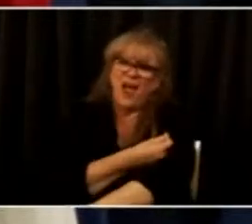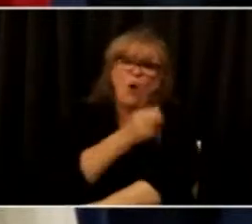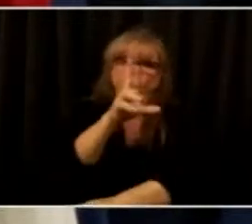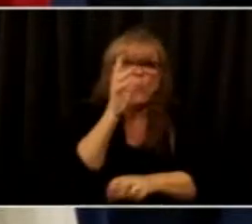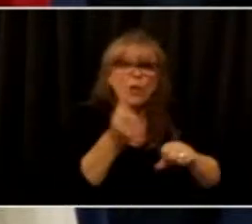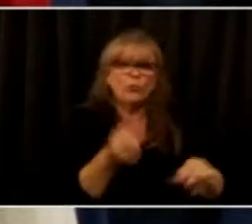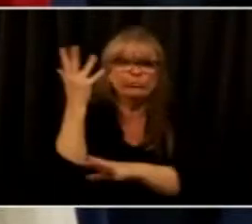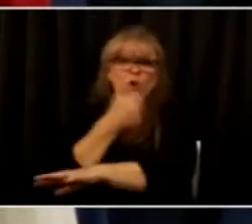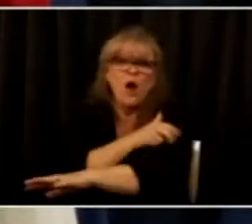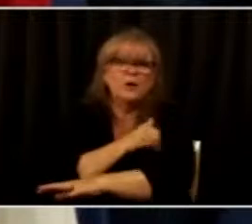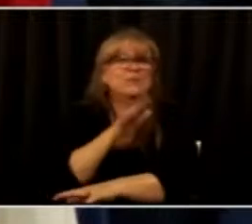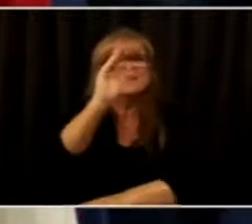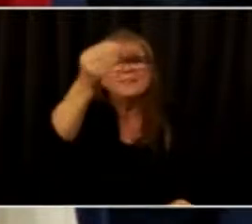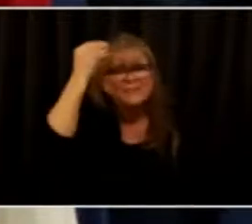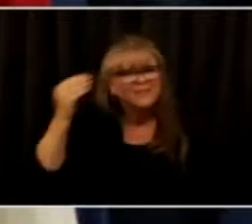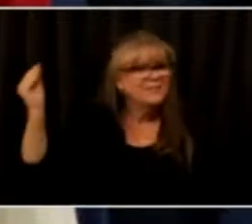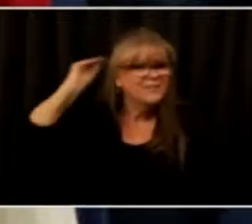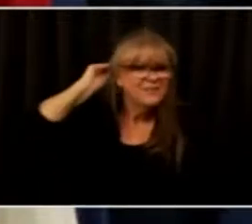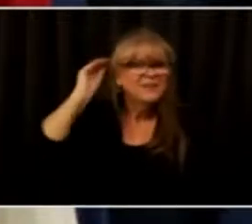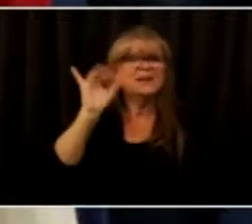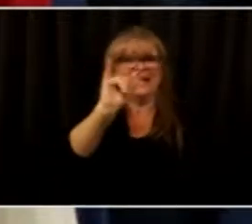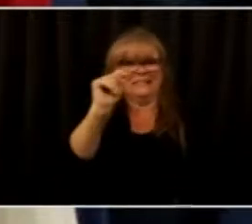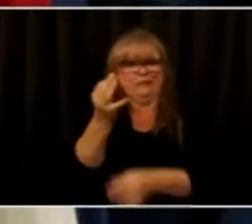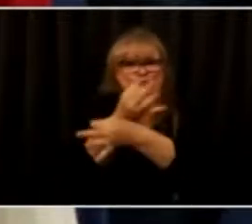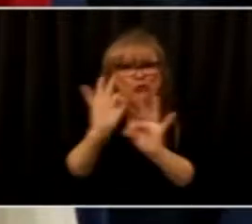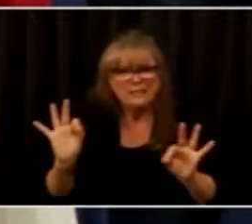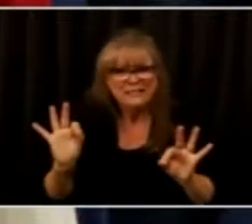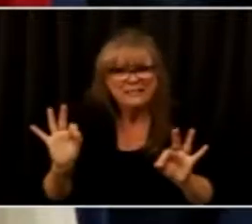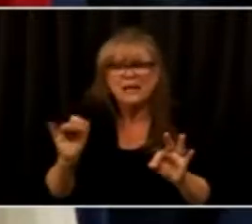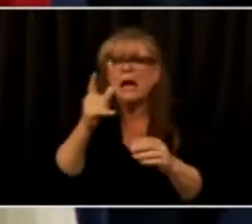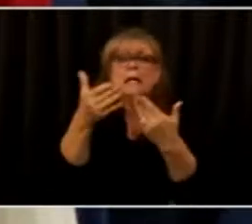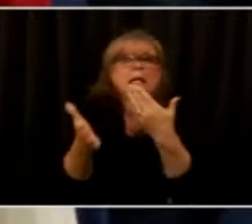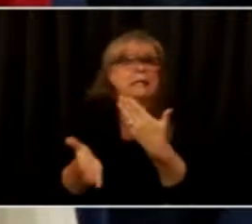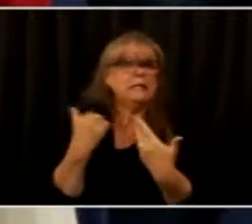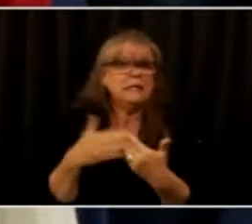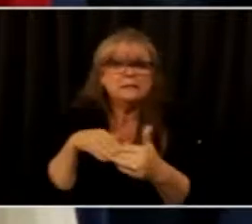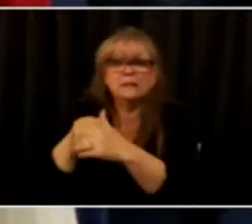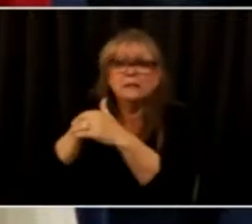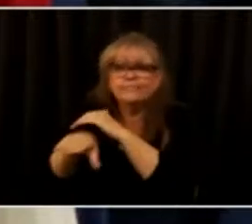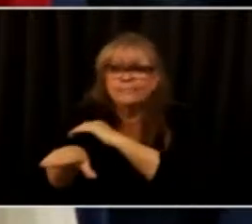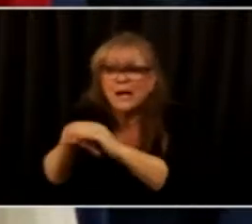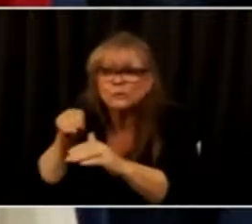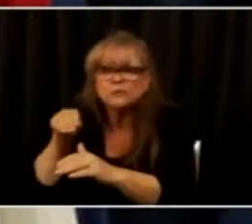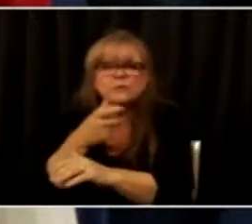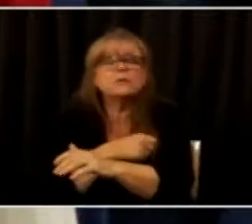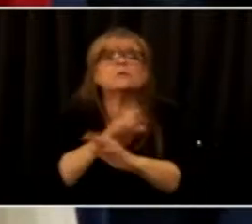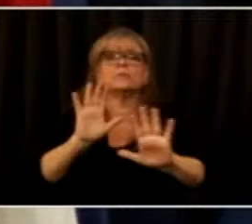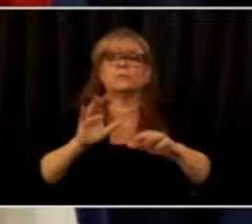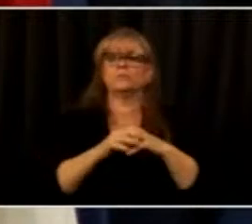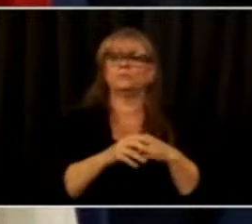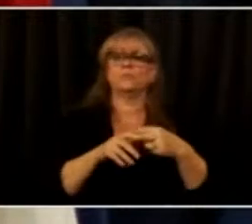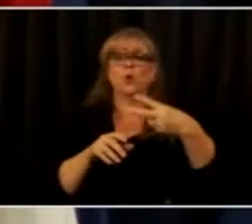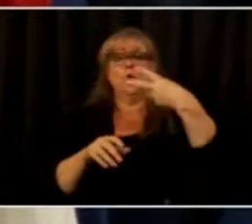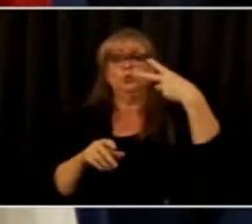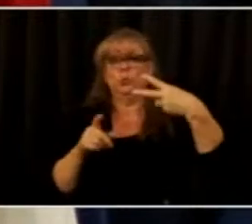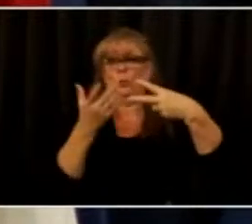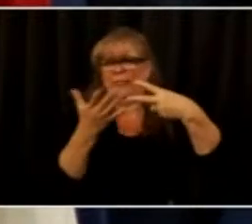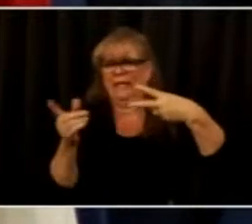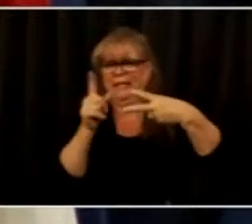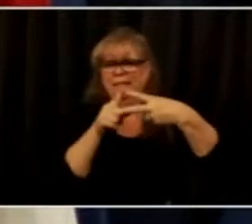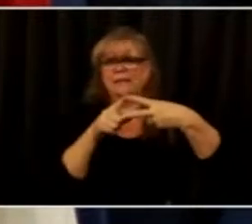easy. 2 main pieces of advice for all Coloradans. One, if you're experiencing symptoms, cold-like symptoms, temperature,